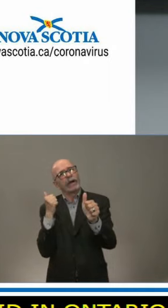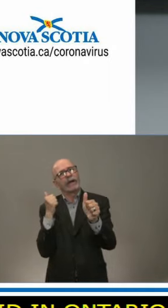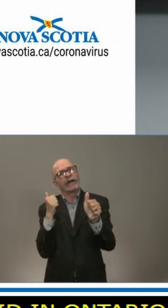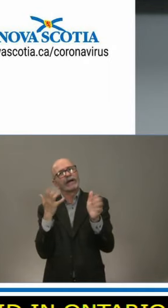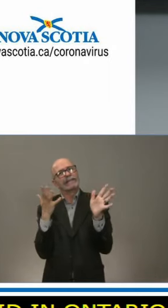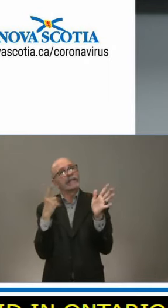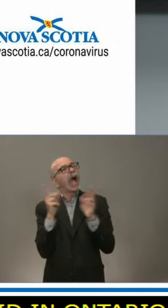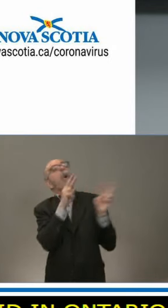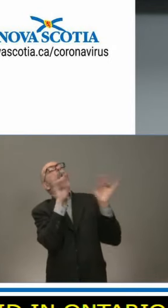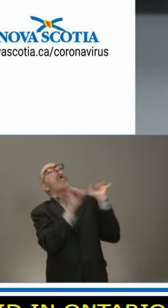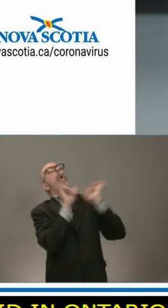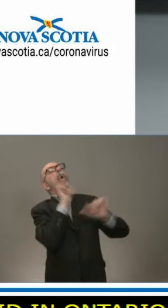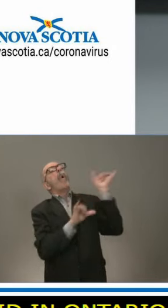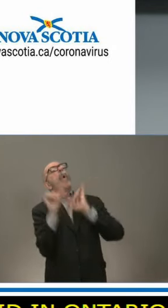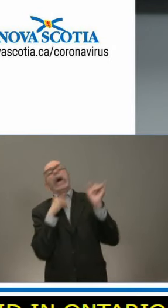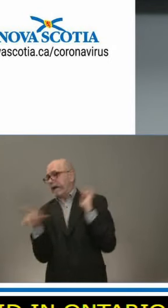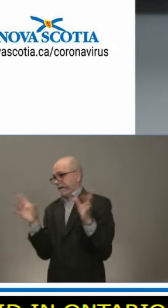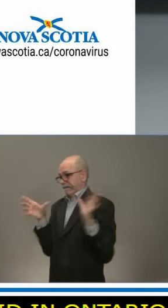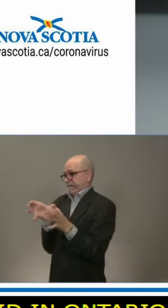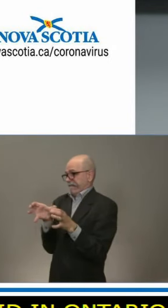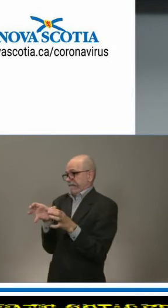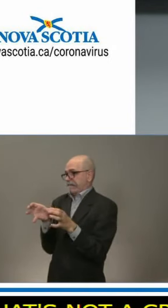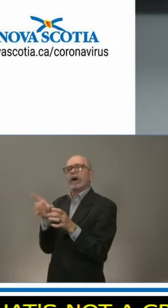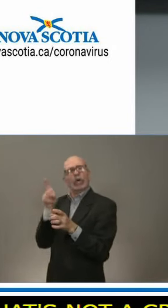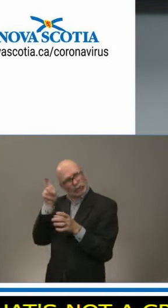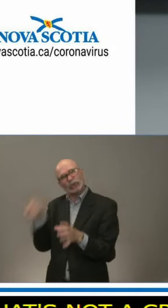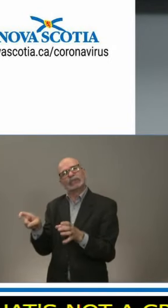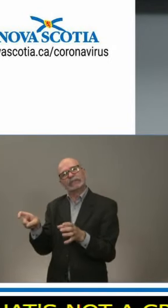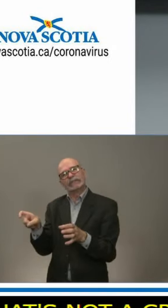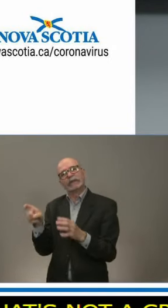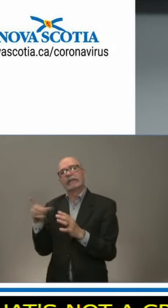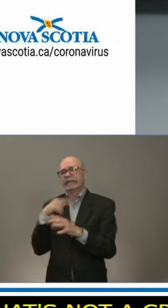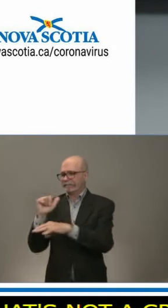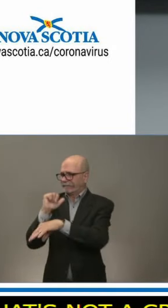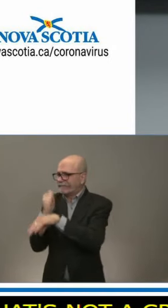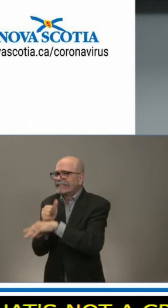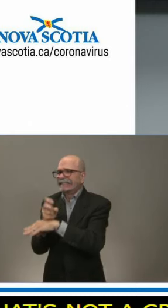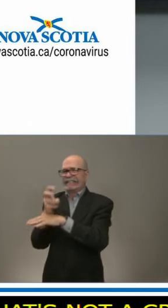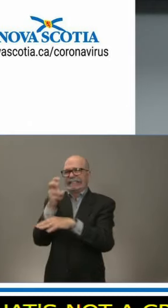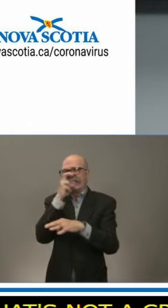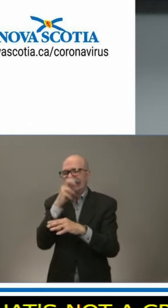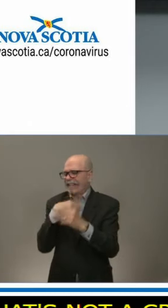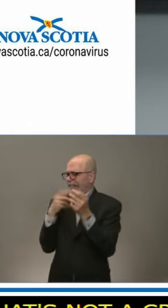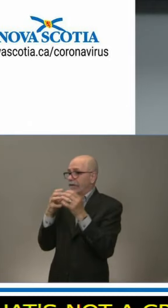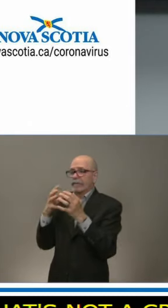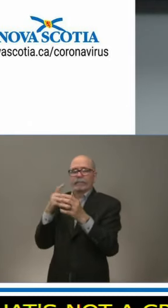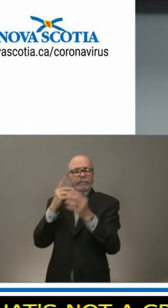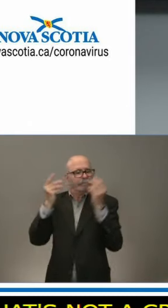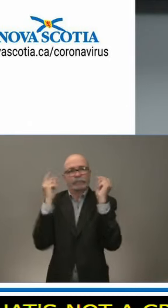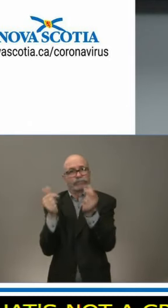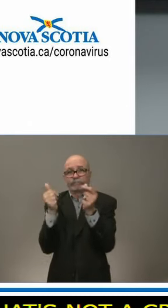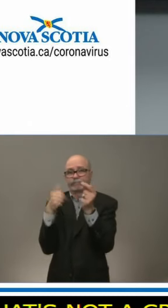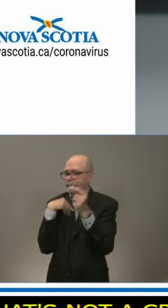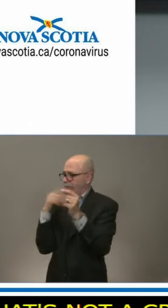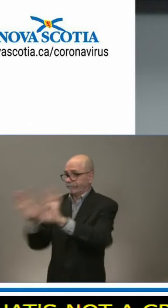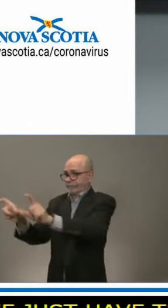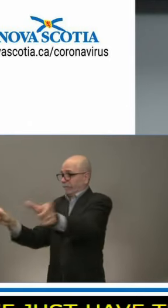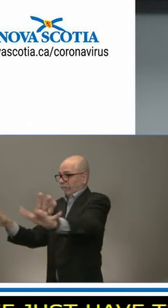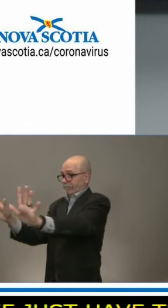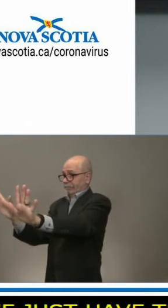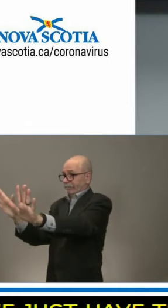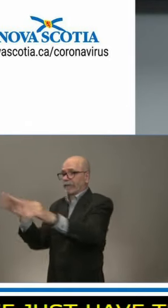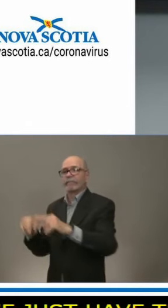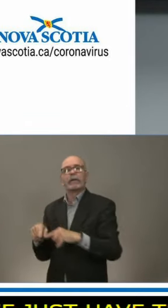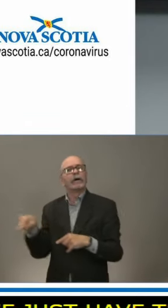things with a knowledge of an experience in other parts of the country, and we clamped down really early. But unless we